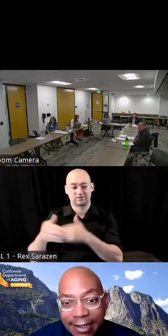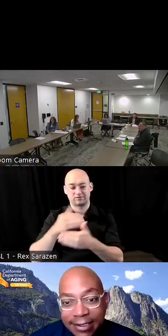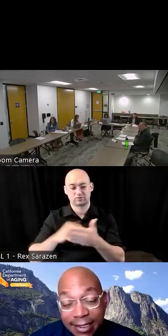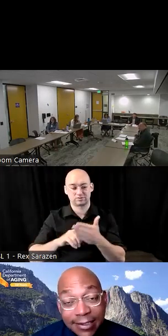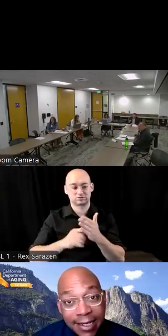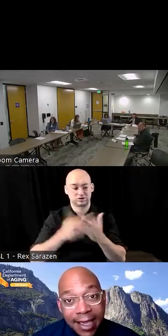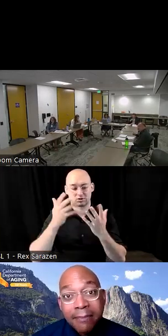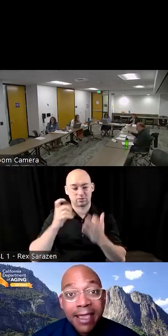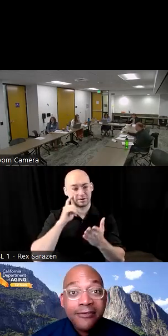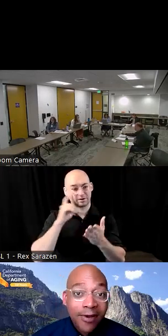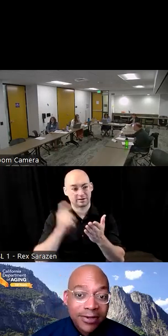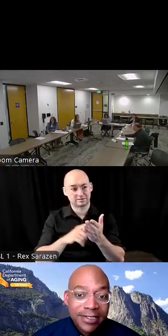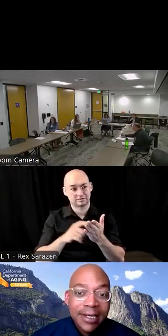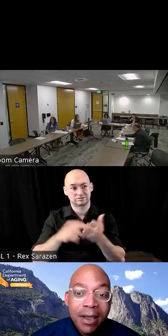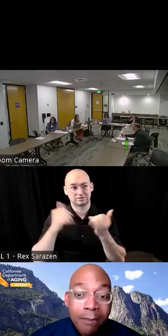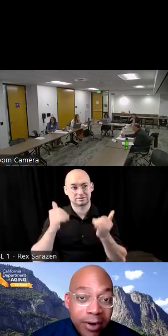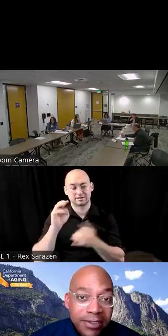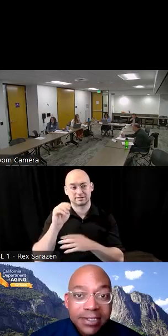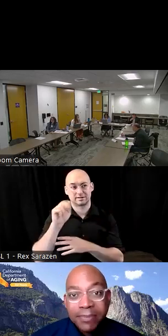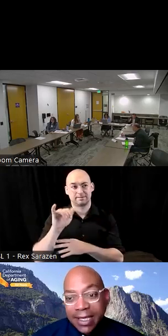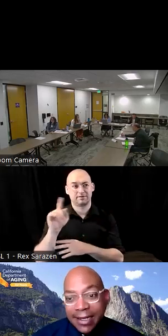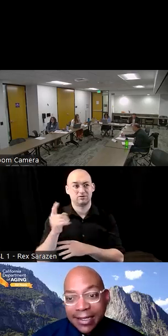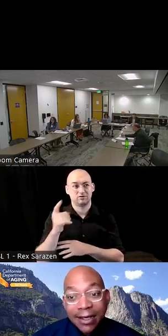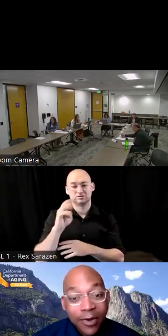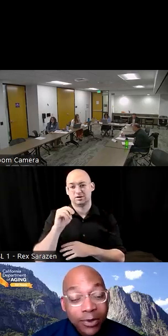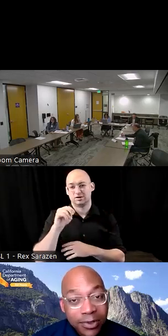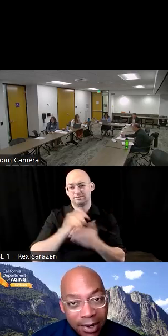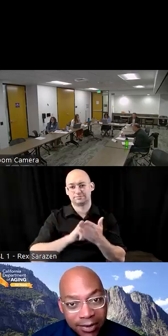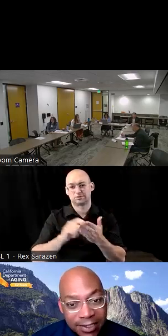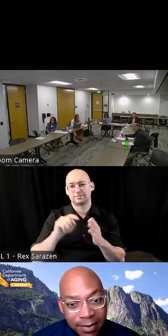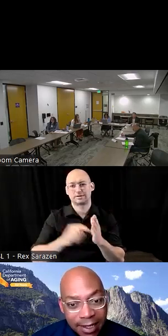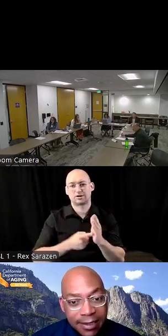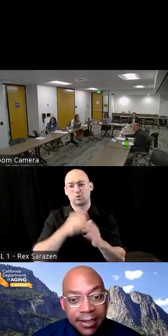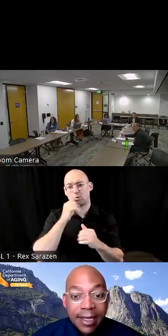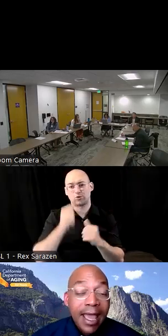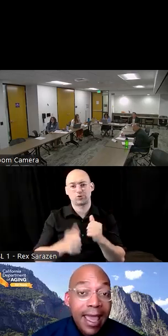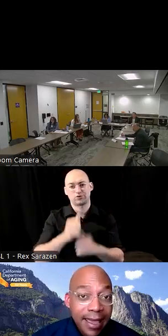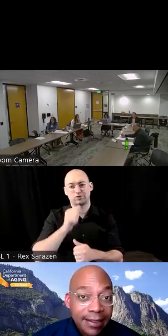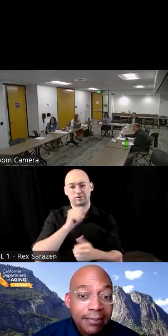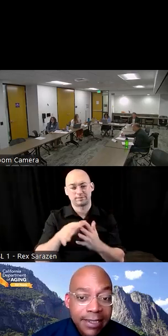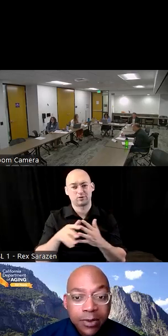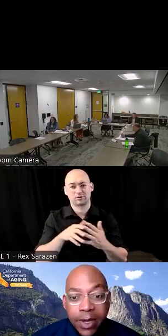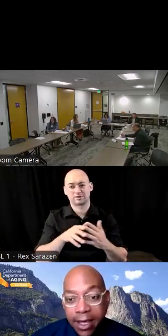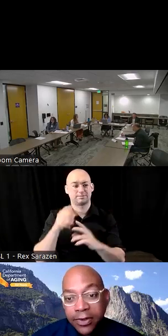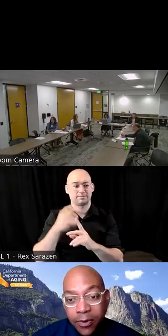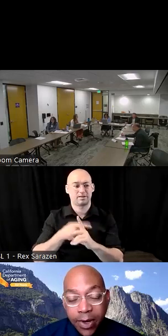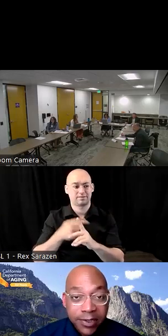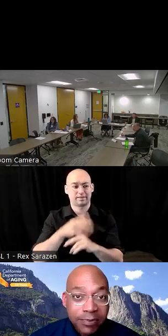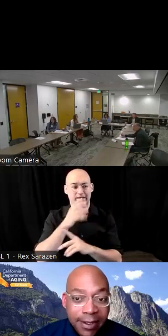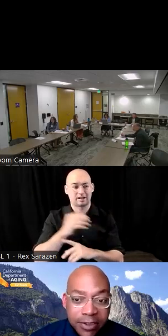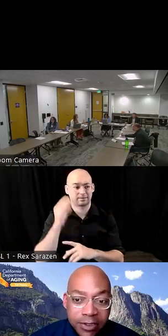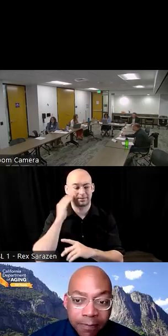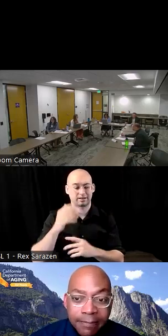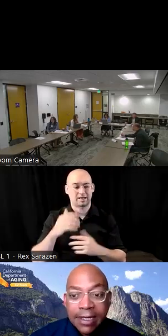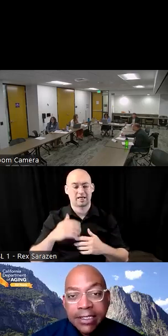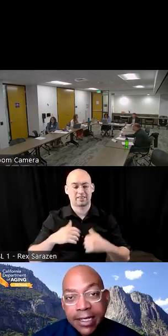to acknowledge that today, May 1st, marks the beginning of Older Americans Month and Mental Health Awareness